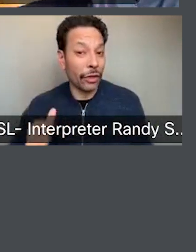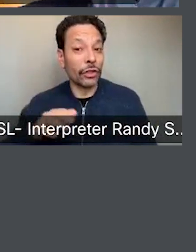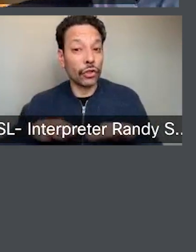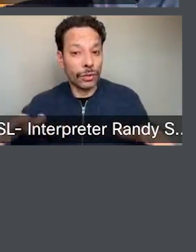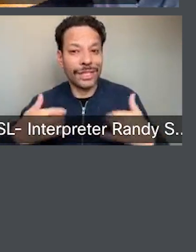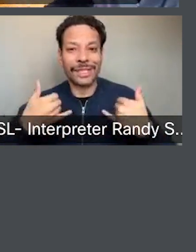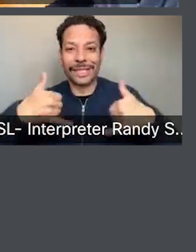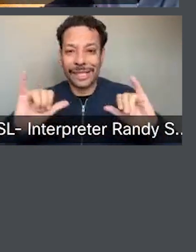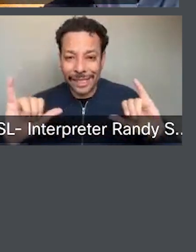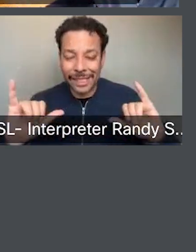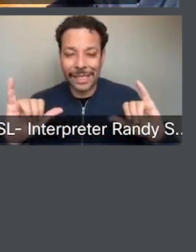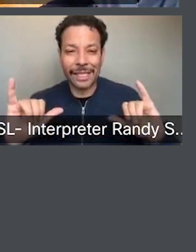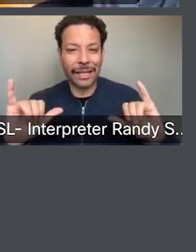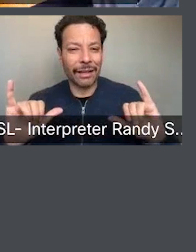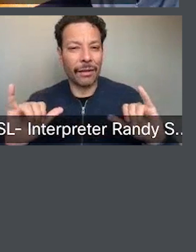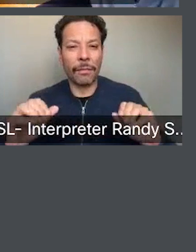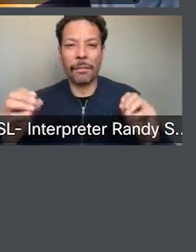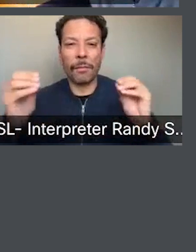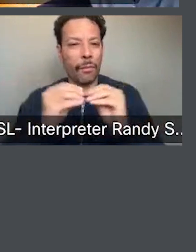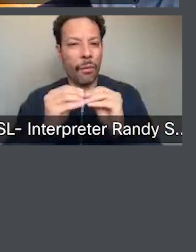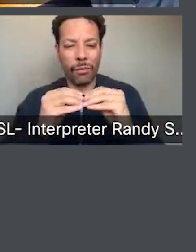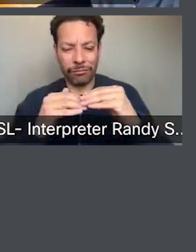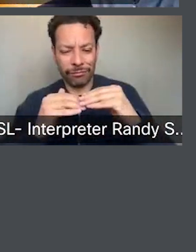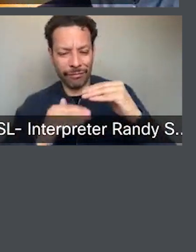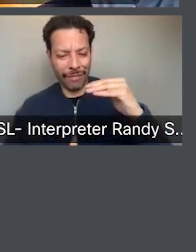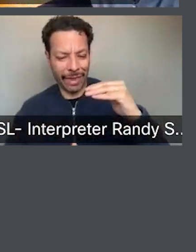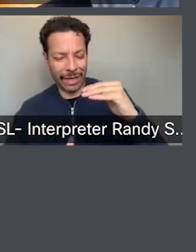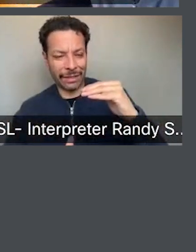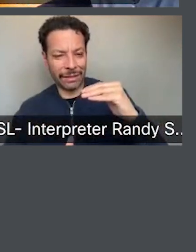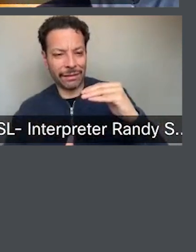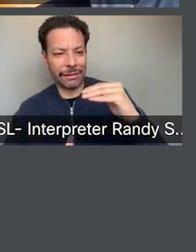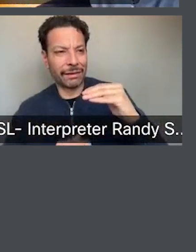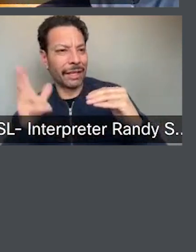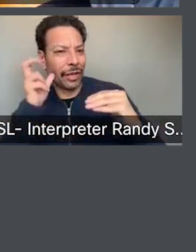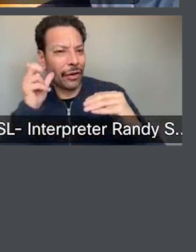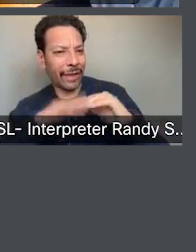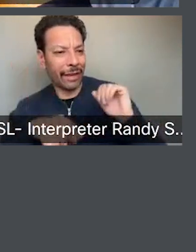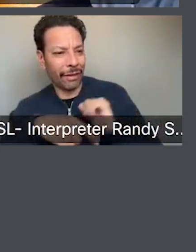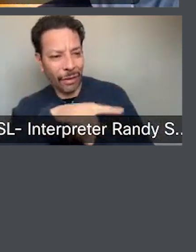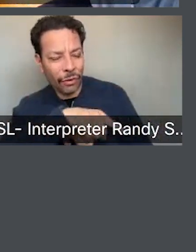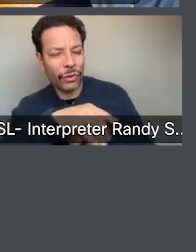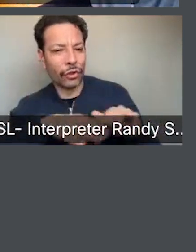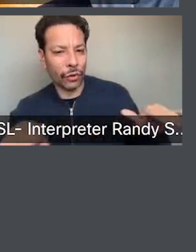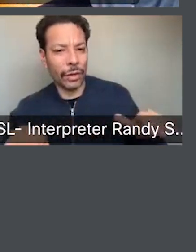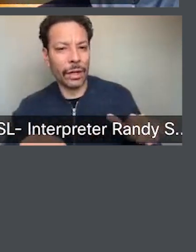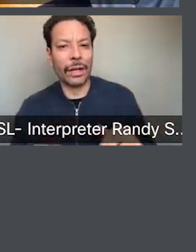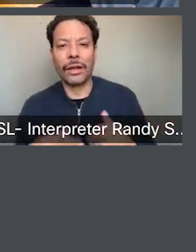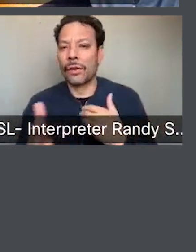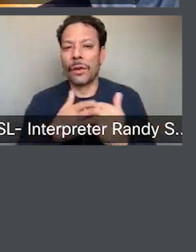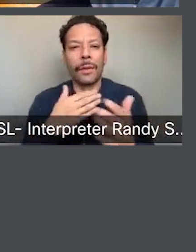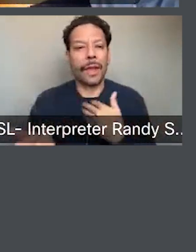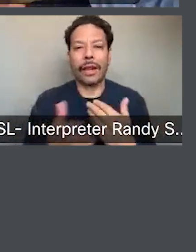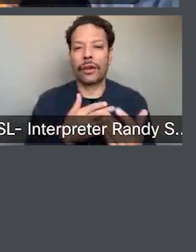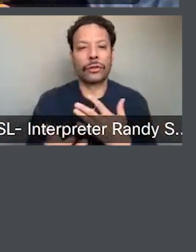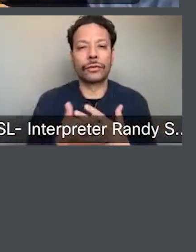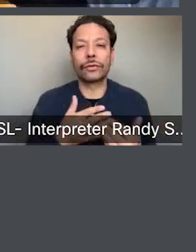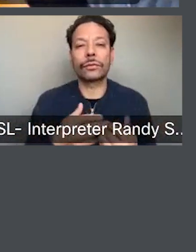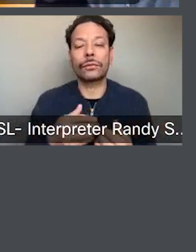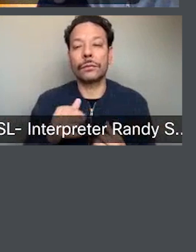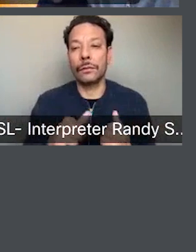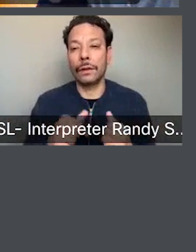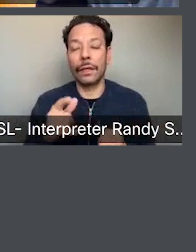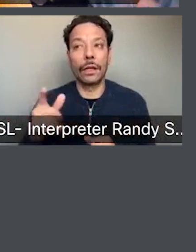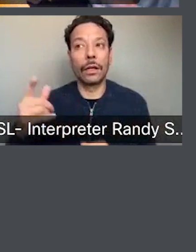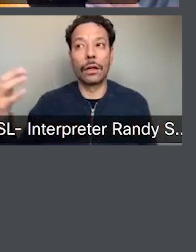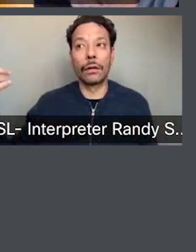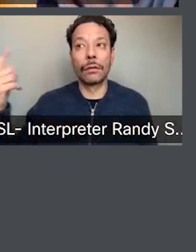are performing more poorly than those children. And it doesn't matter whether the direction of the